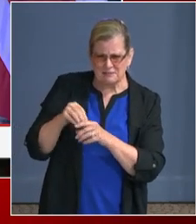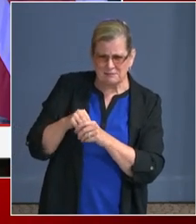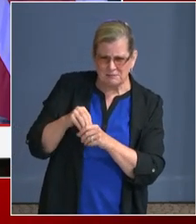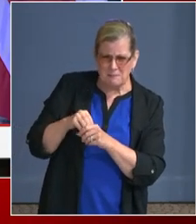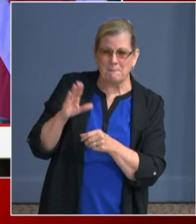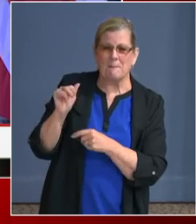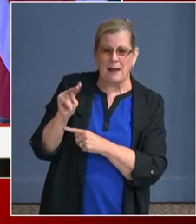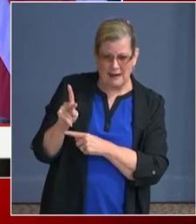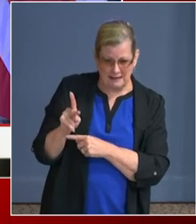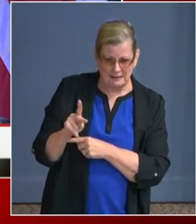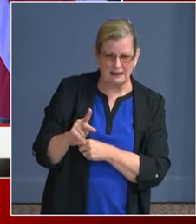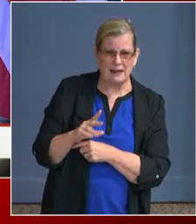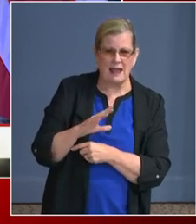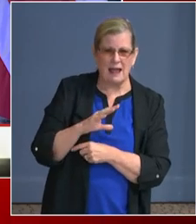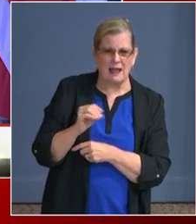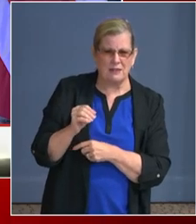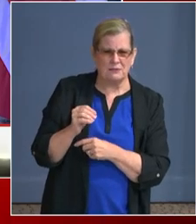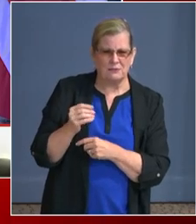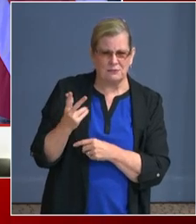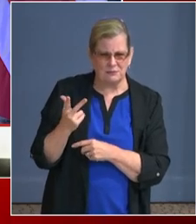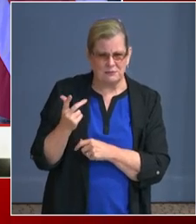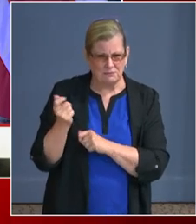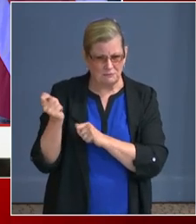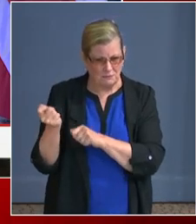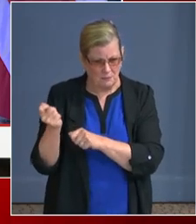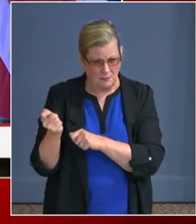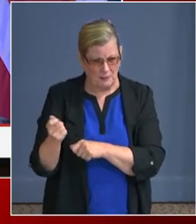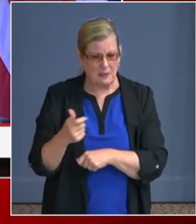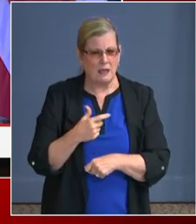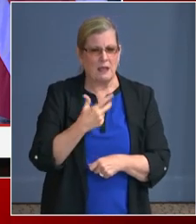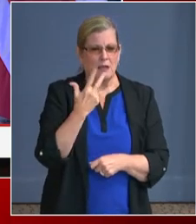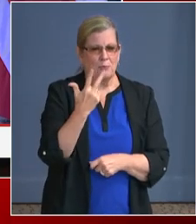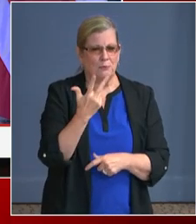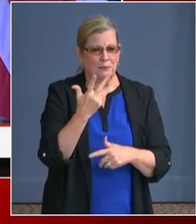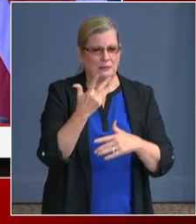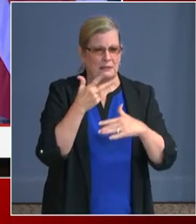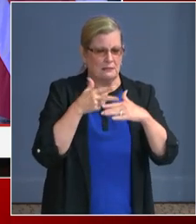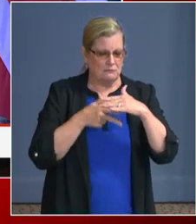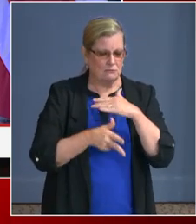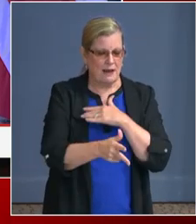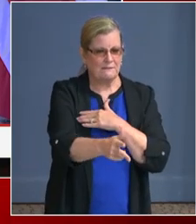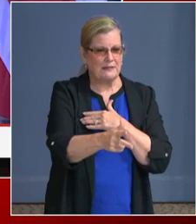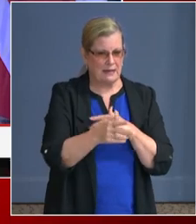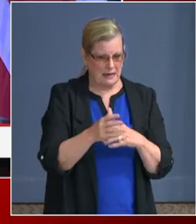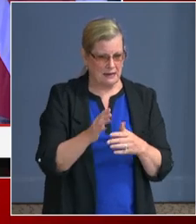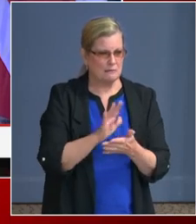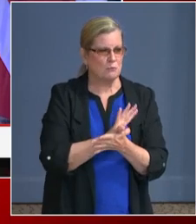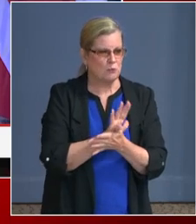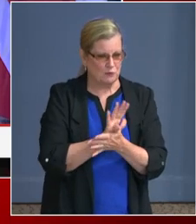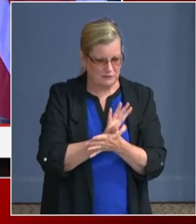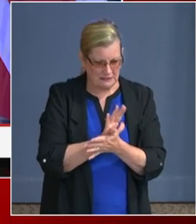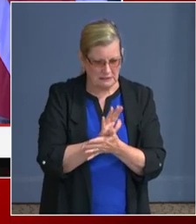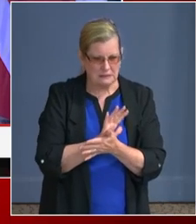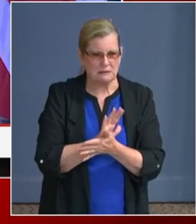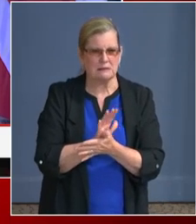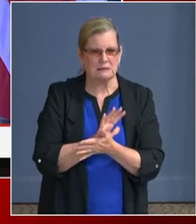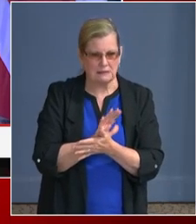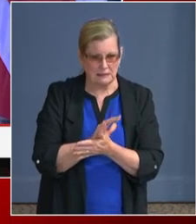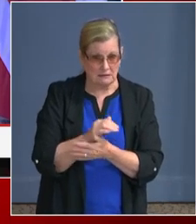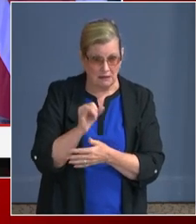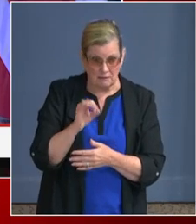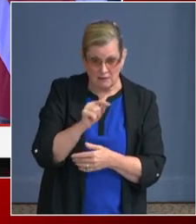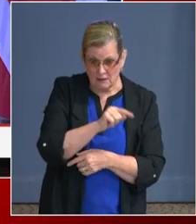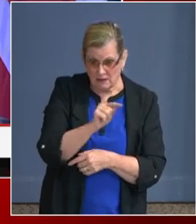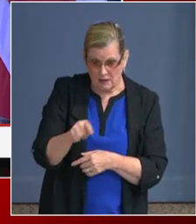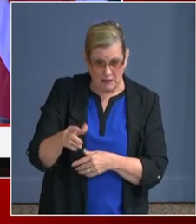drive-in theaters and the 3 live music venues. Have any of those been denied? No, they have not, Mark. They are still being